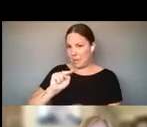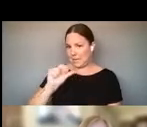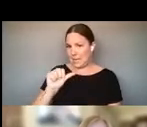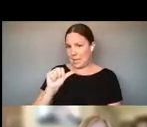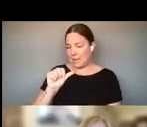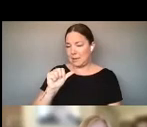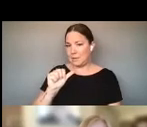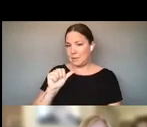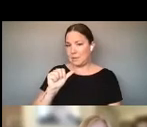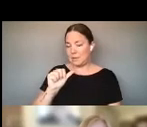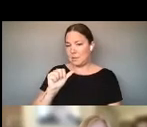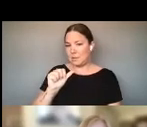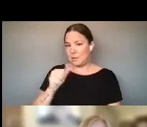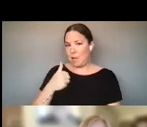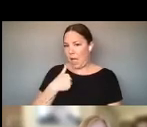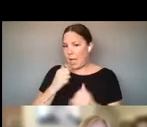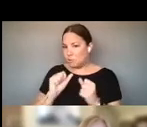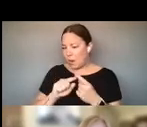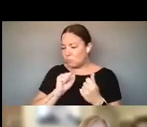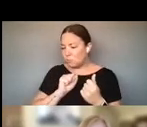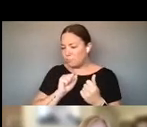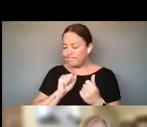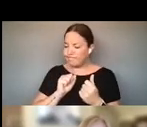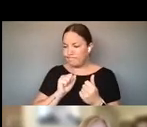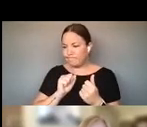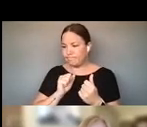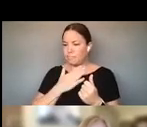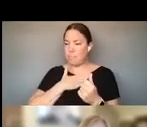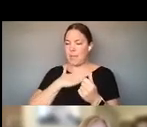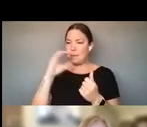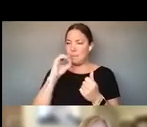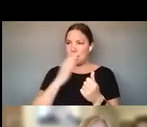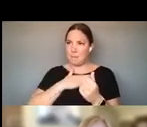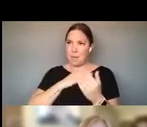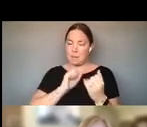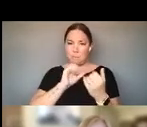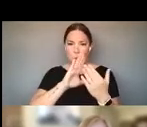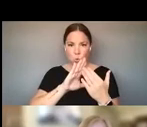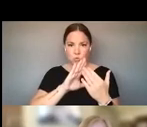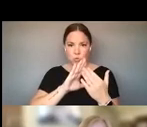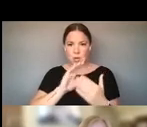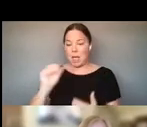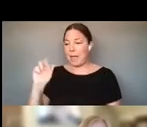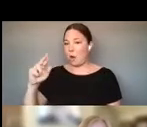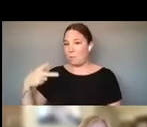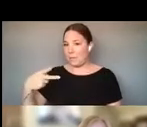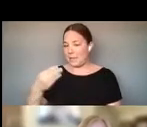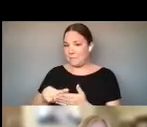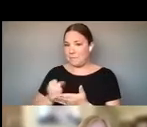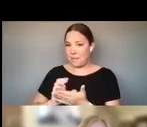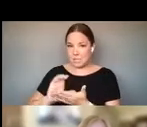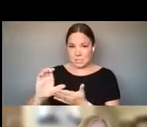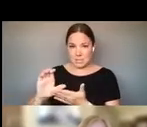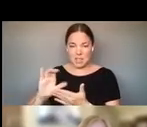I, I try to take an approach, um, that, uh, this is really that the ARP funding is really the first